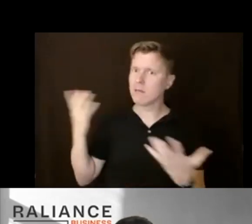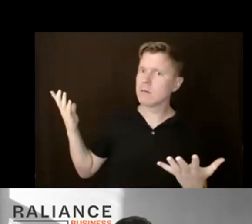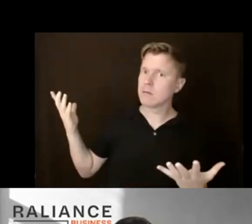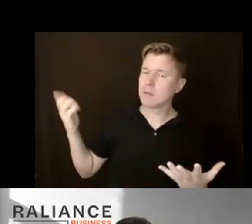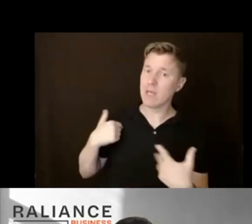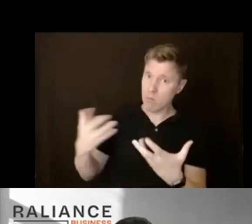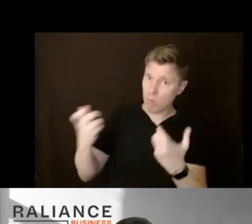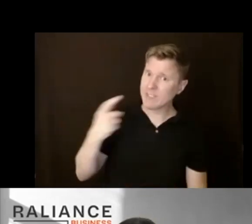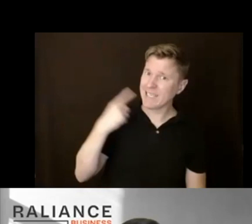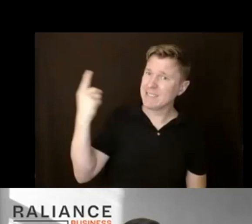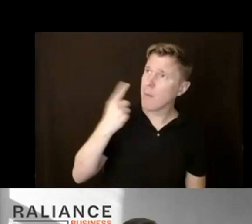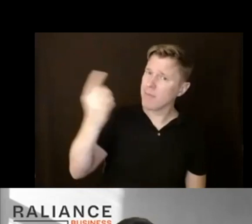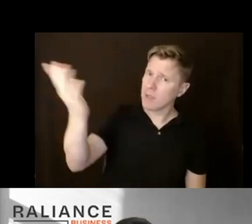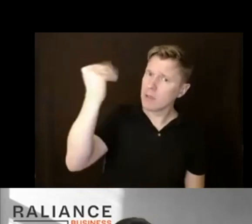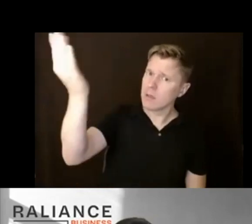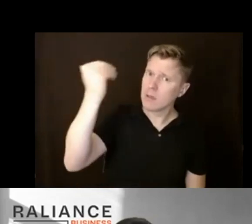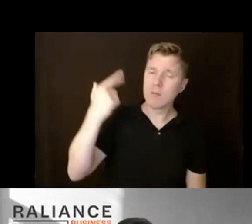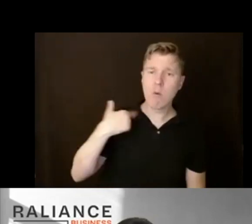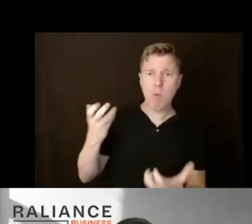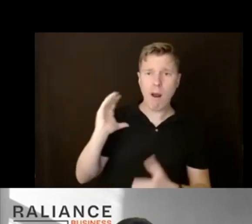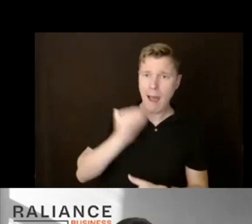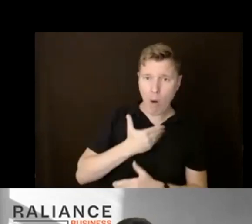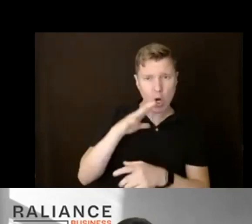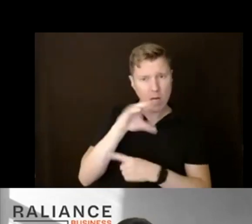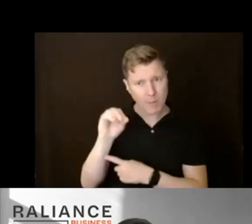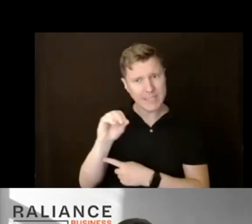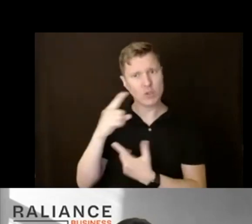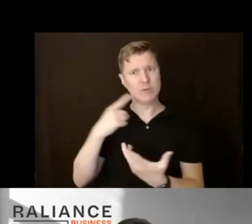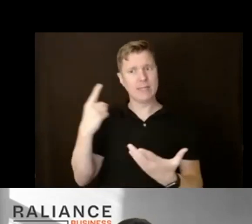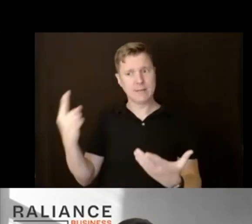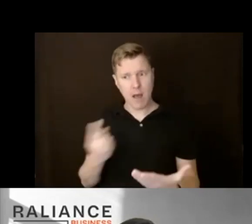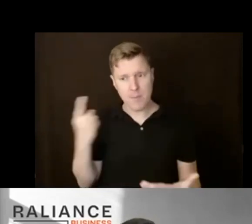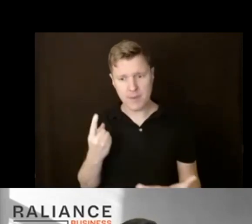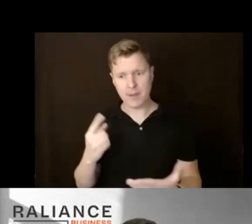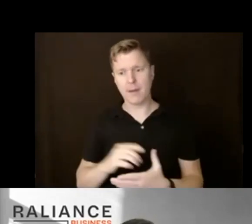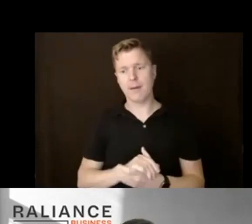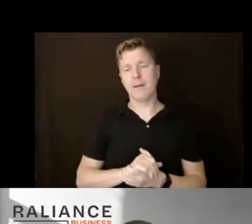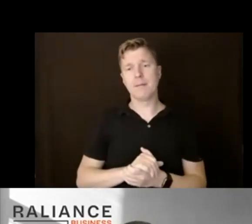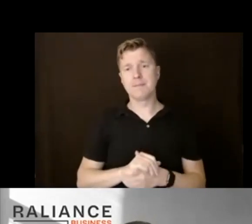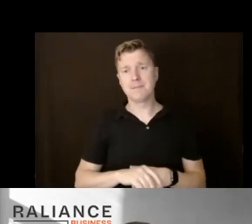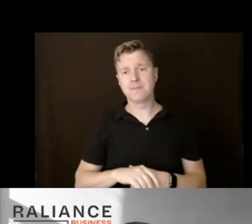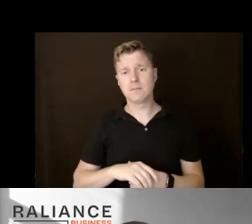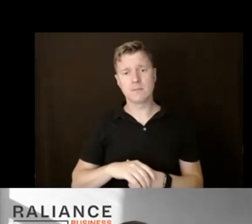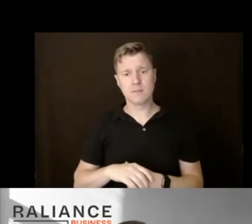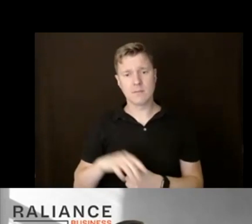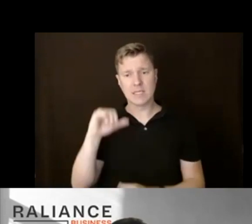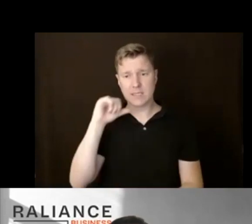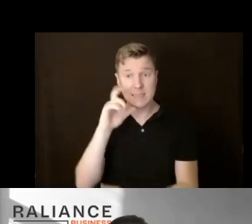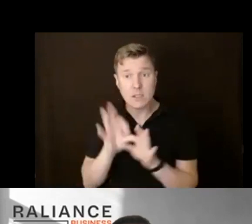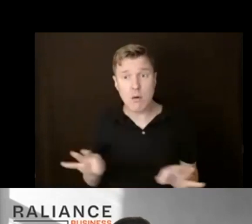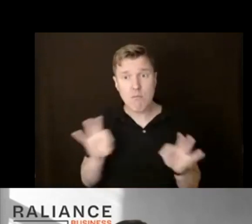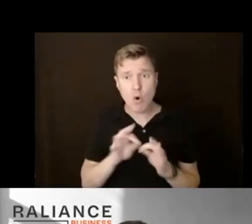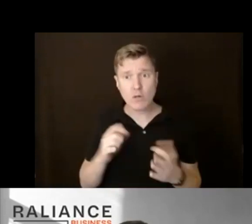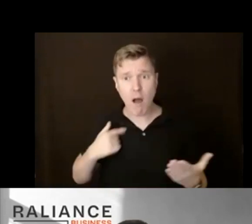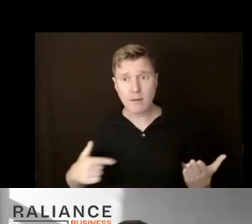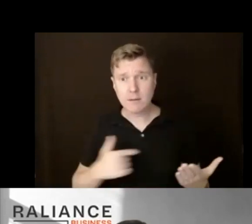say something. We want our company that we work for to weigh in on this. You know, this is important to us. And